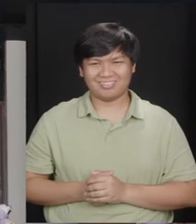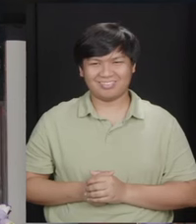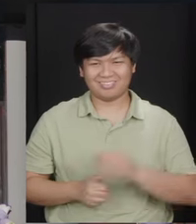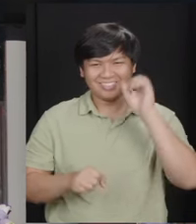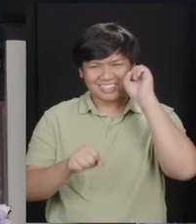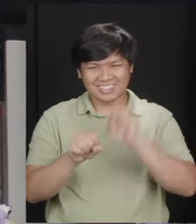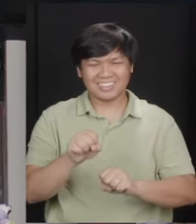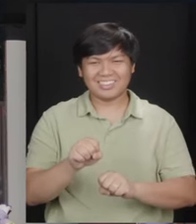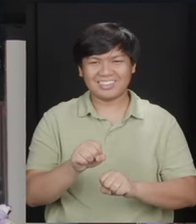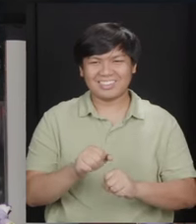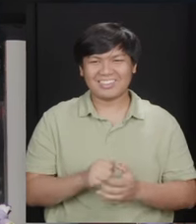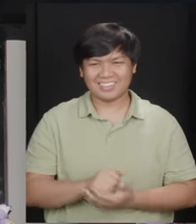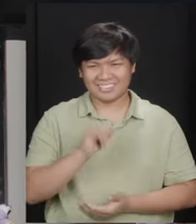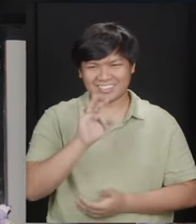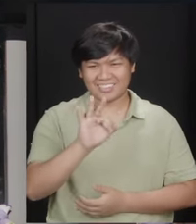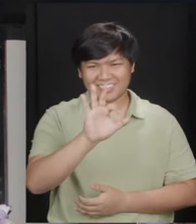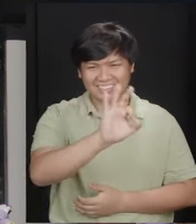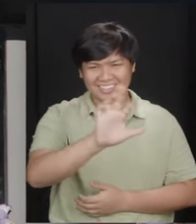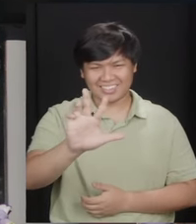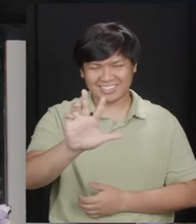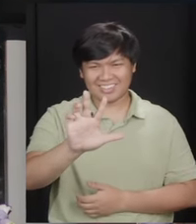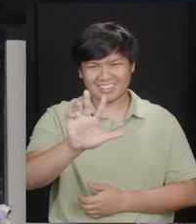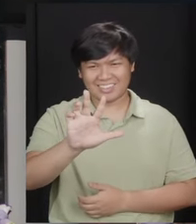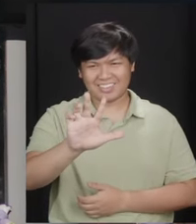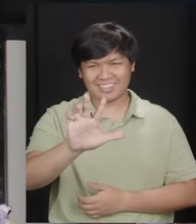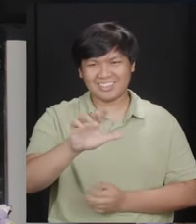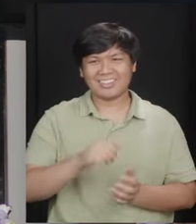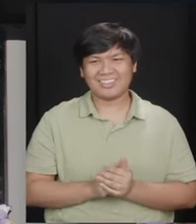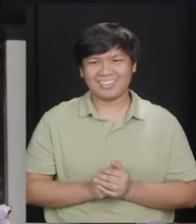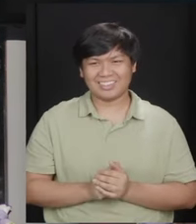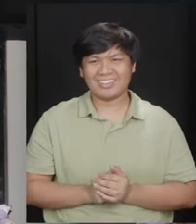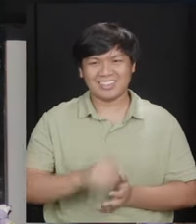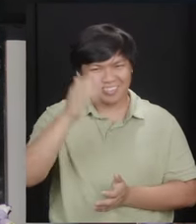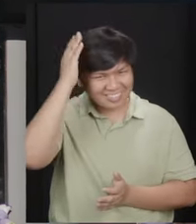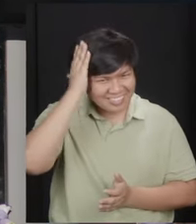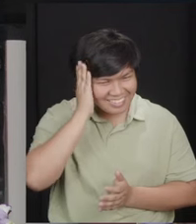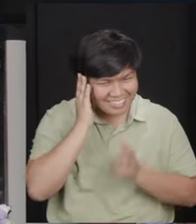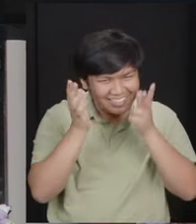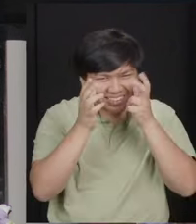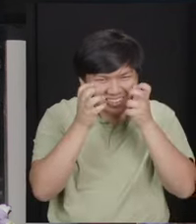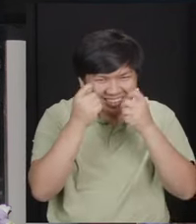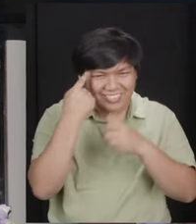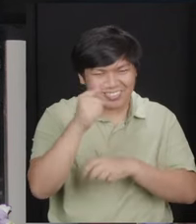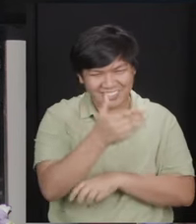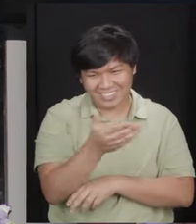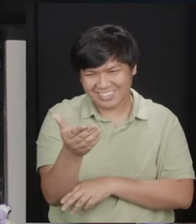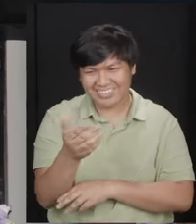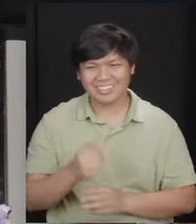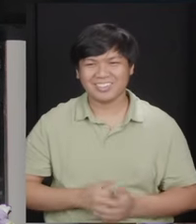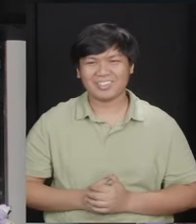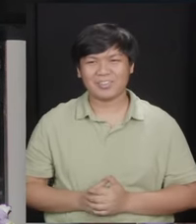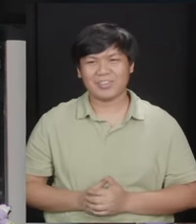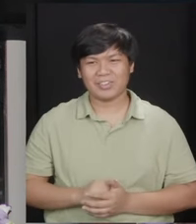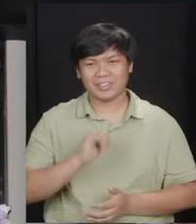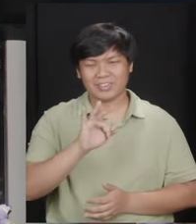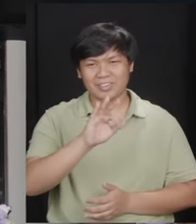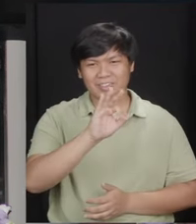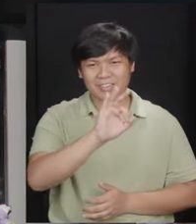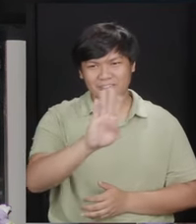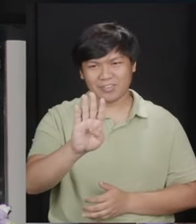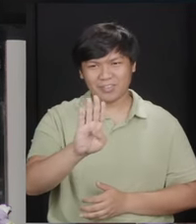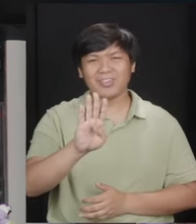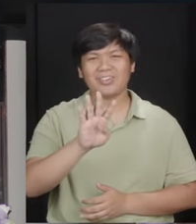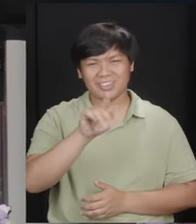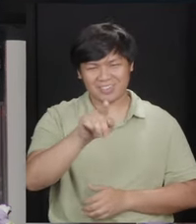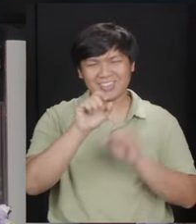So, if you're 93 and below, please listen. This message is for you. If you're 94 and above, you can